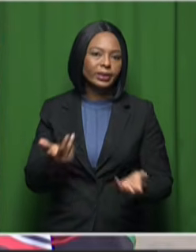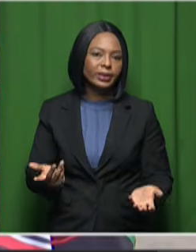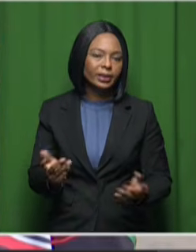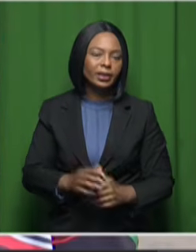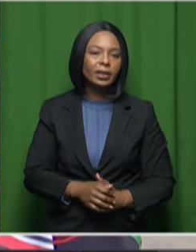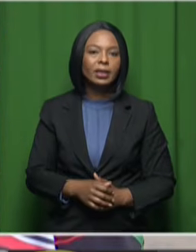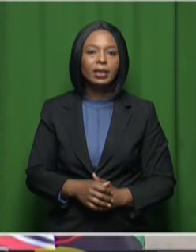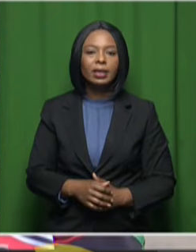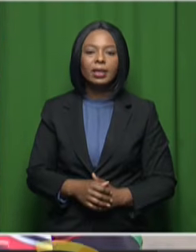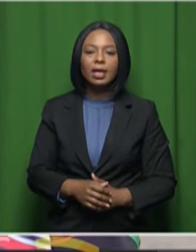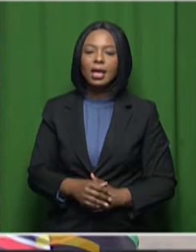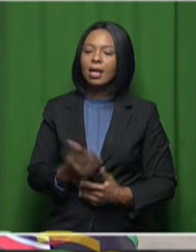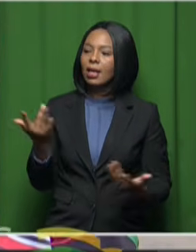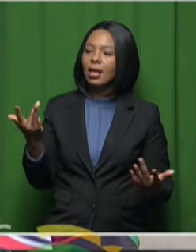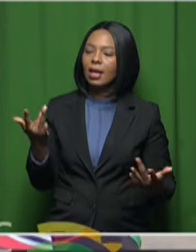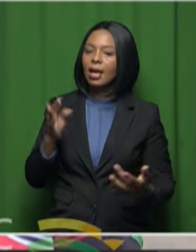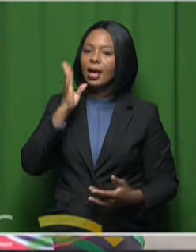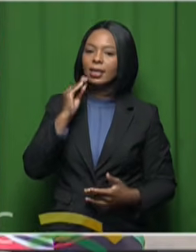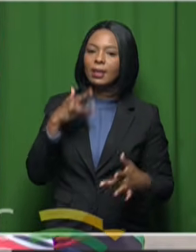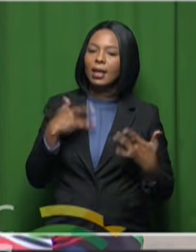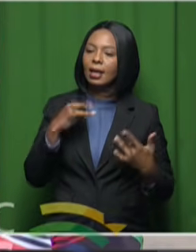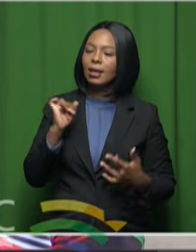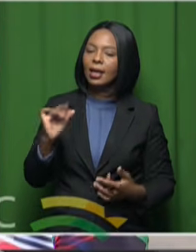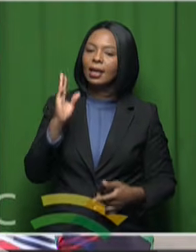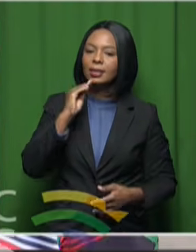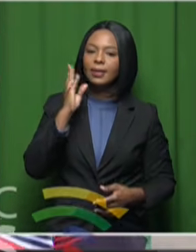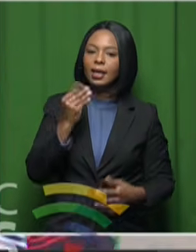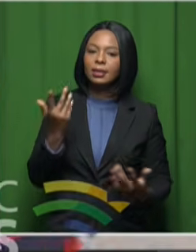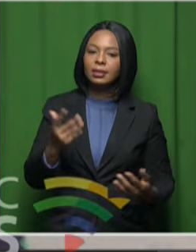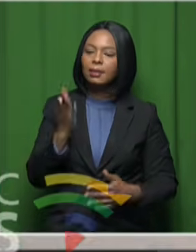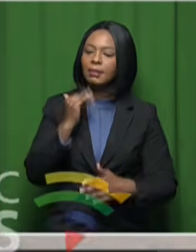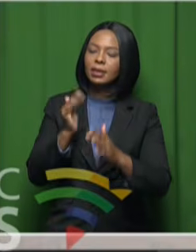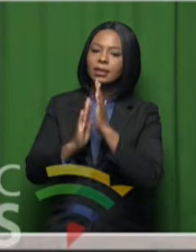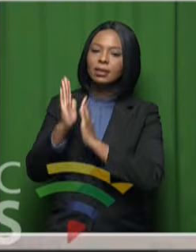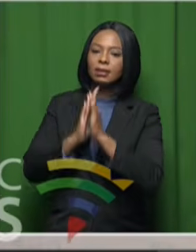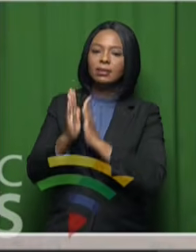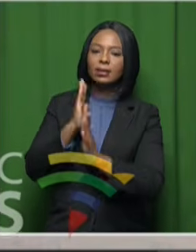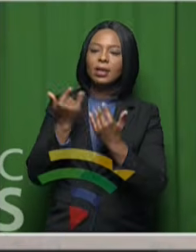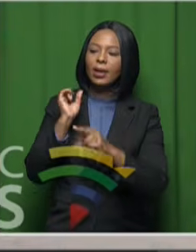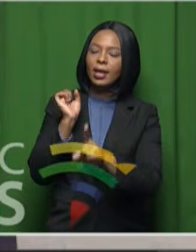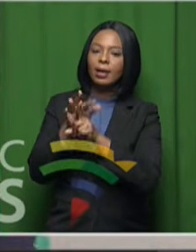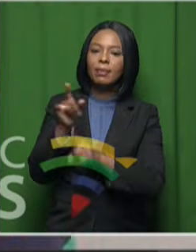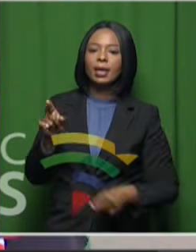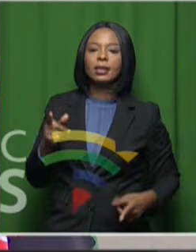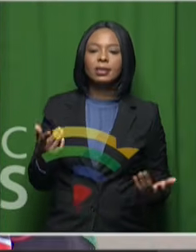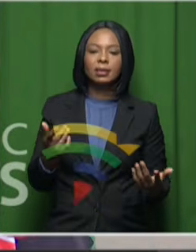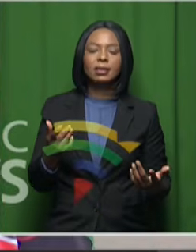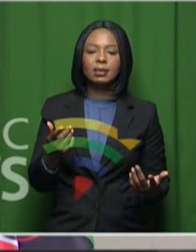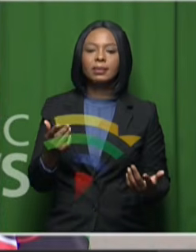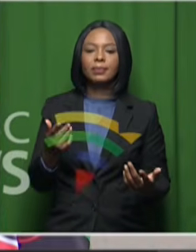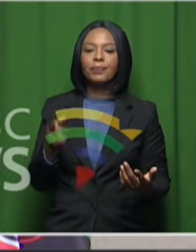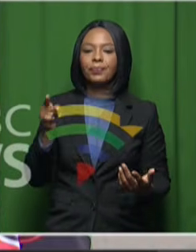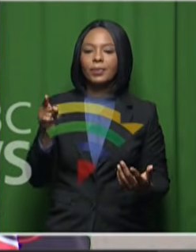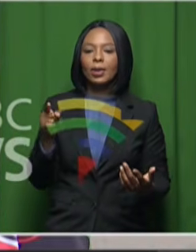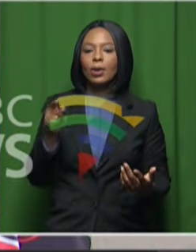Your own lived experience, if you could share how that has impacted you, perhaps when